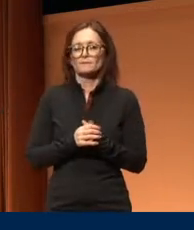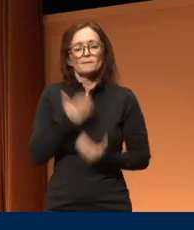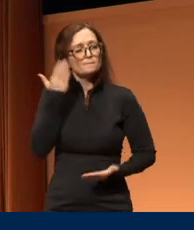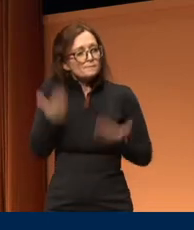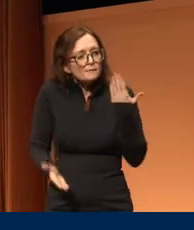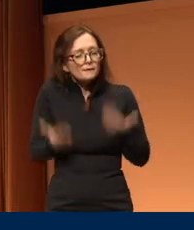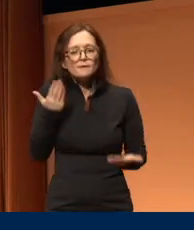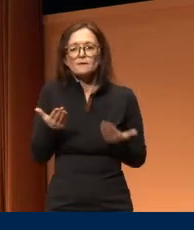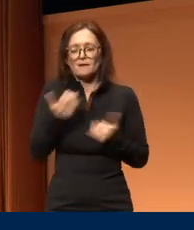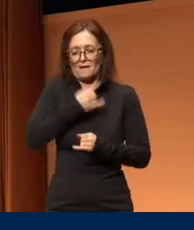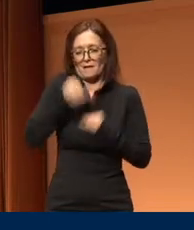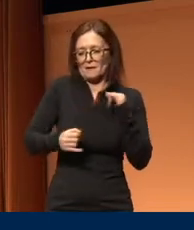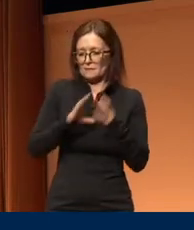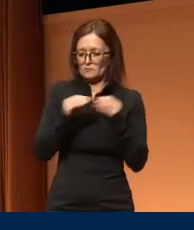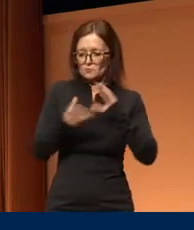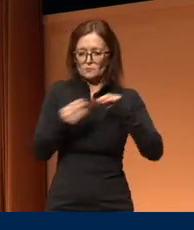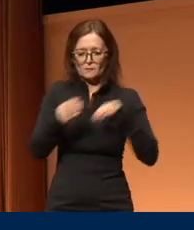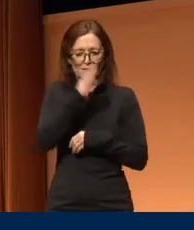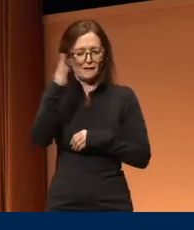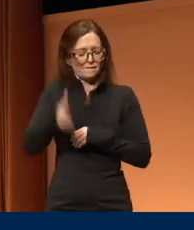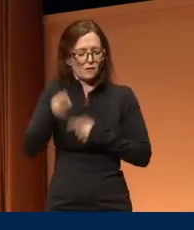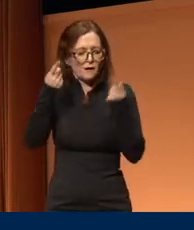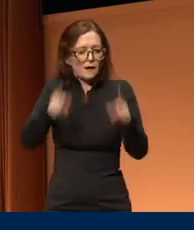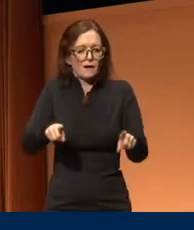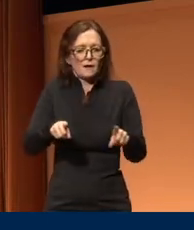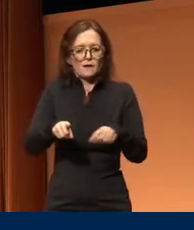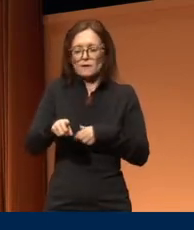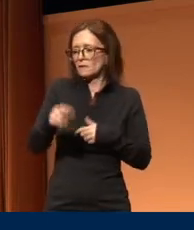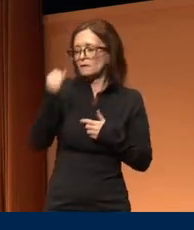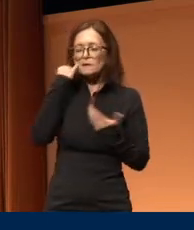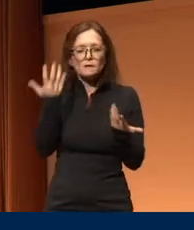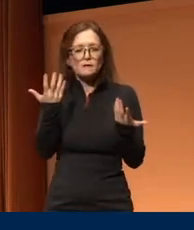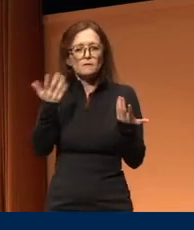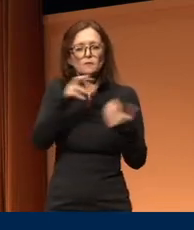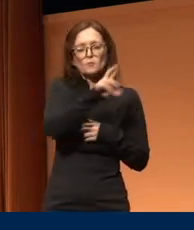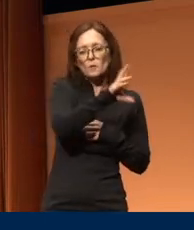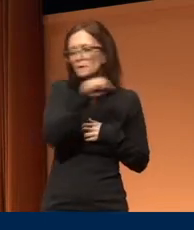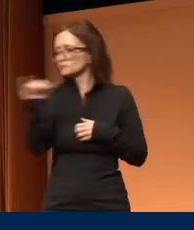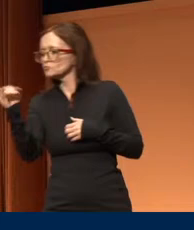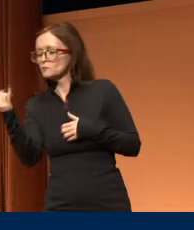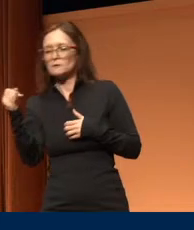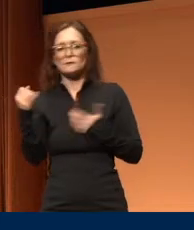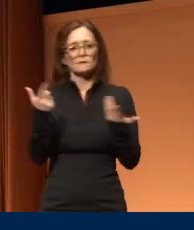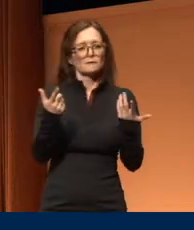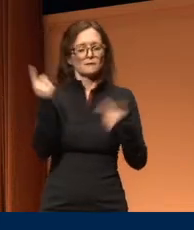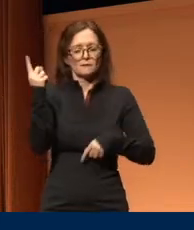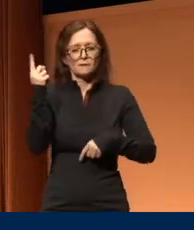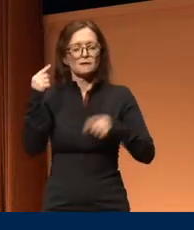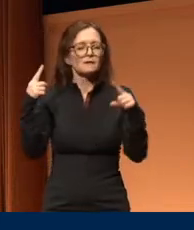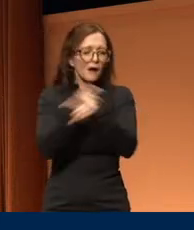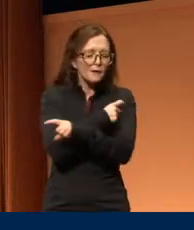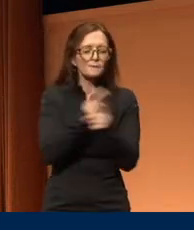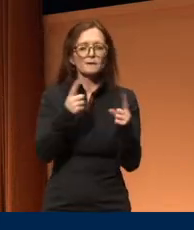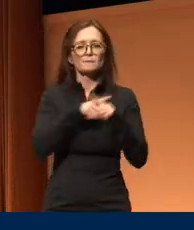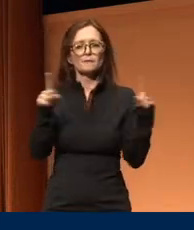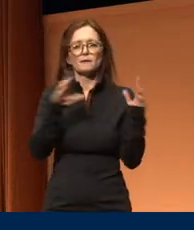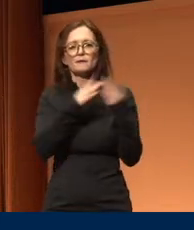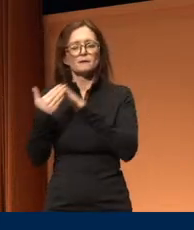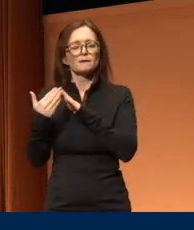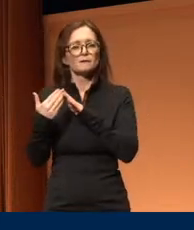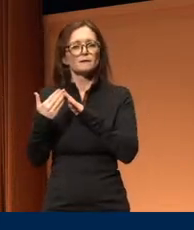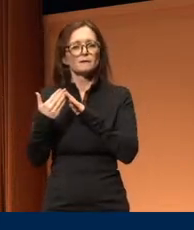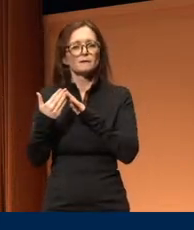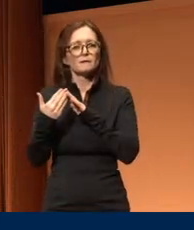Perhaps the ending of the story could never have been perfectly happy. Maybe Romeo and Juliet would have had to move to a completely different city, but